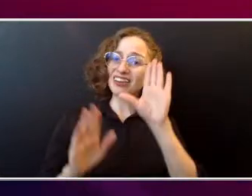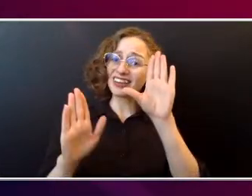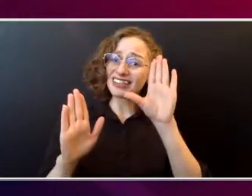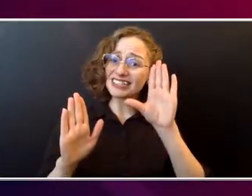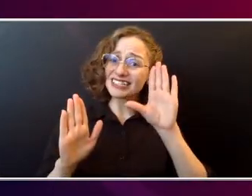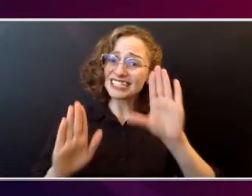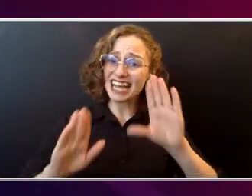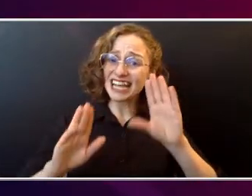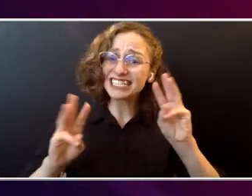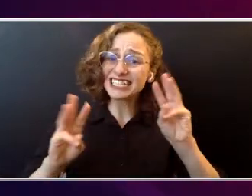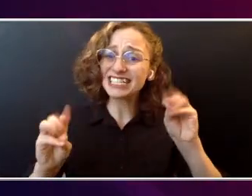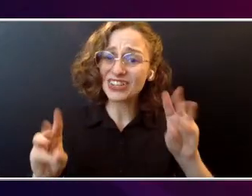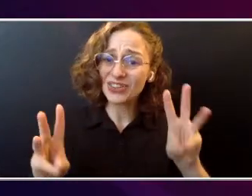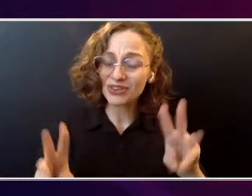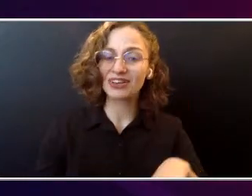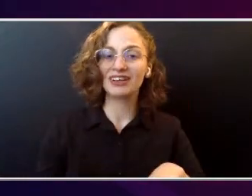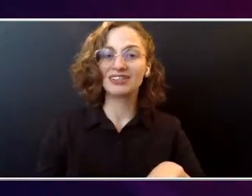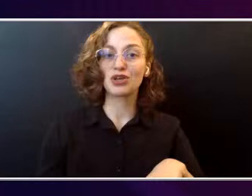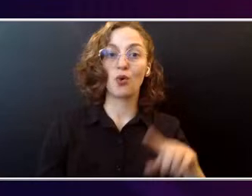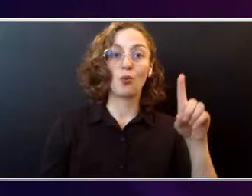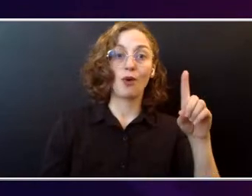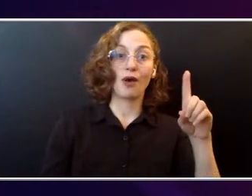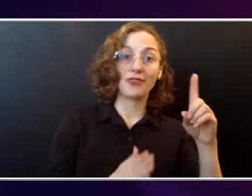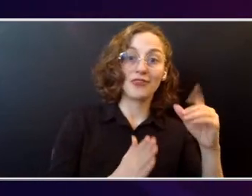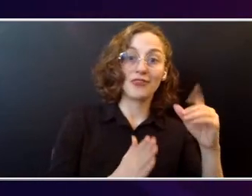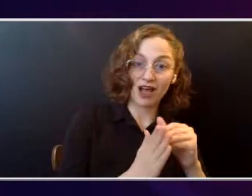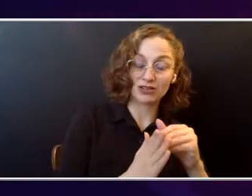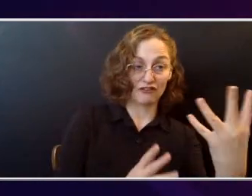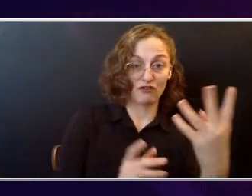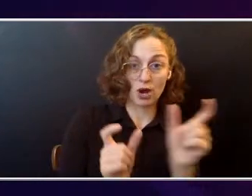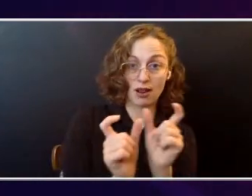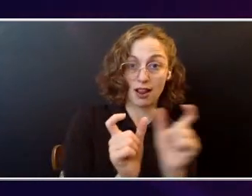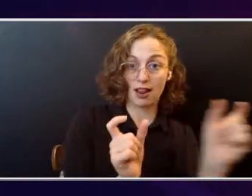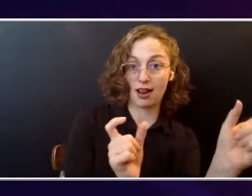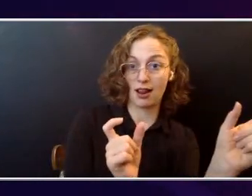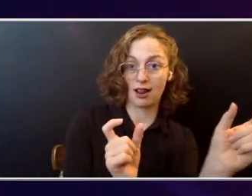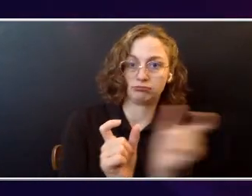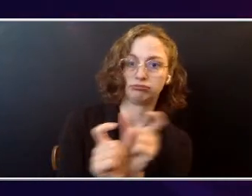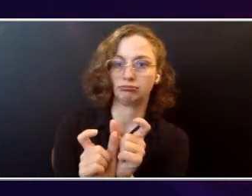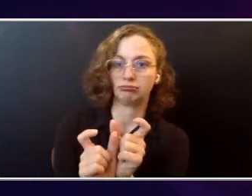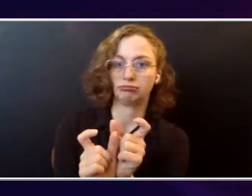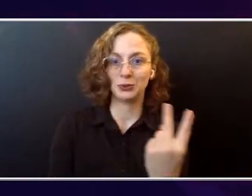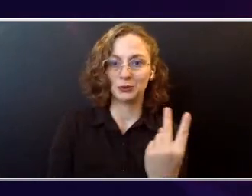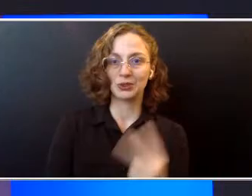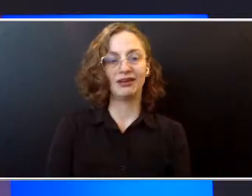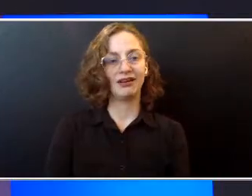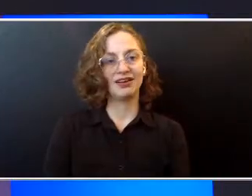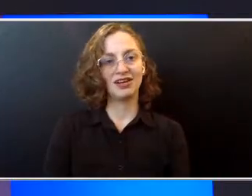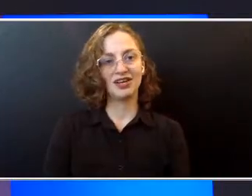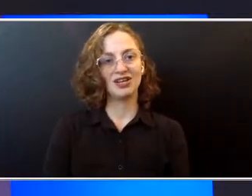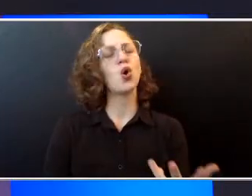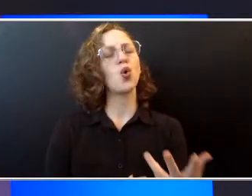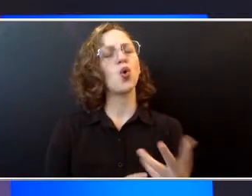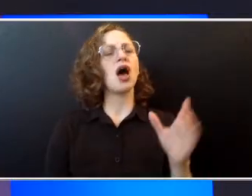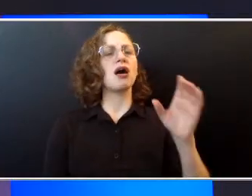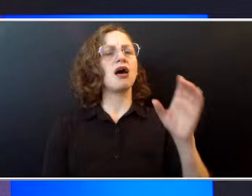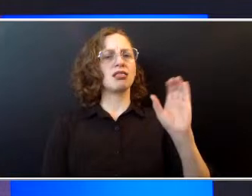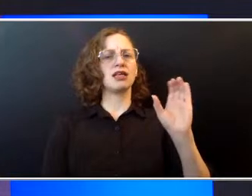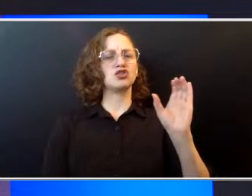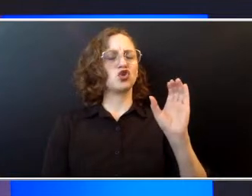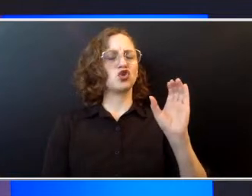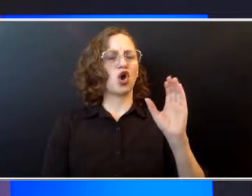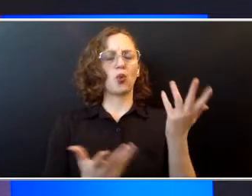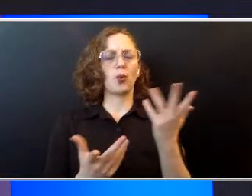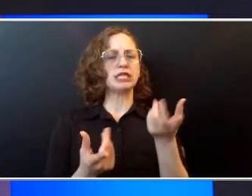back to the basics of what cholesterol does, is there a simple way to explain what does cholesterol do to your heart that makes it